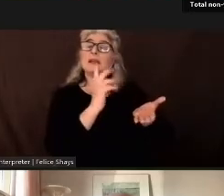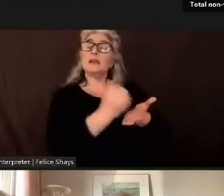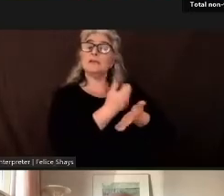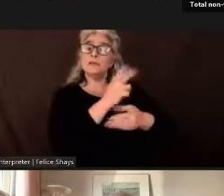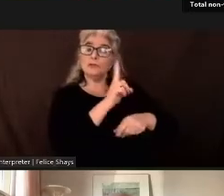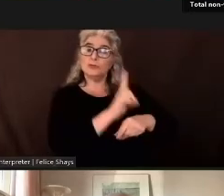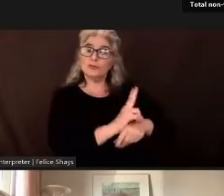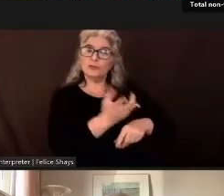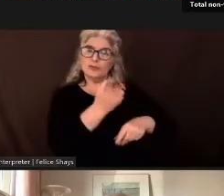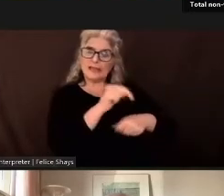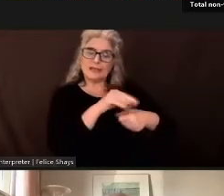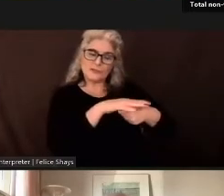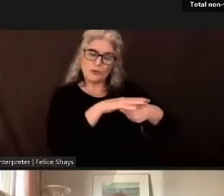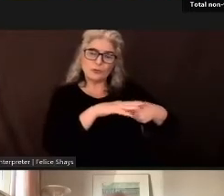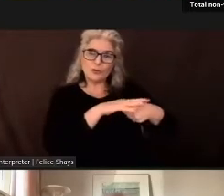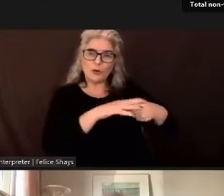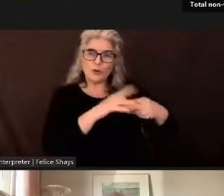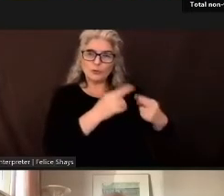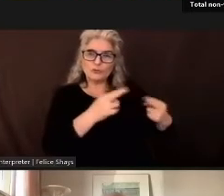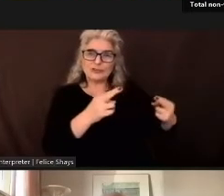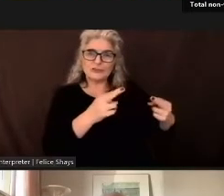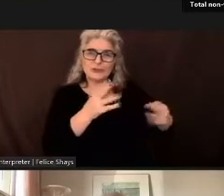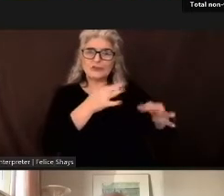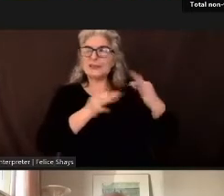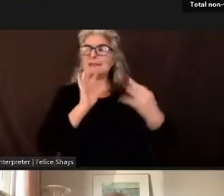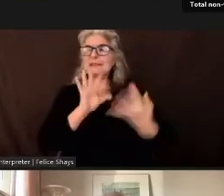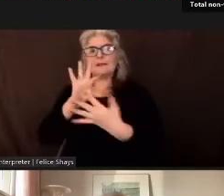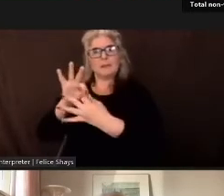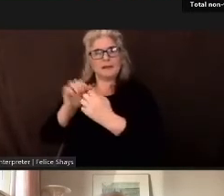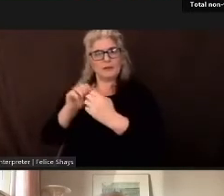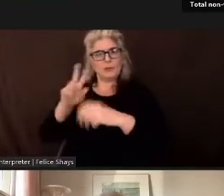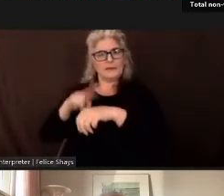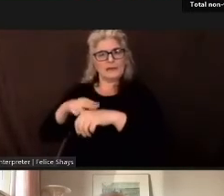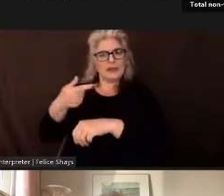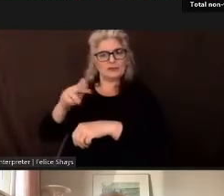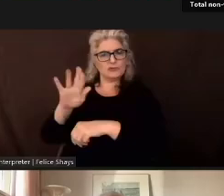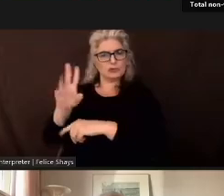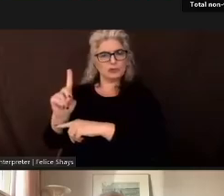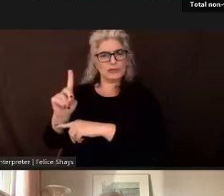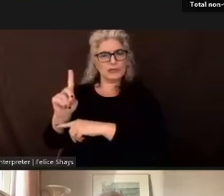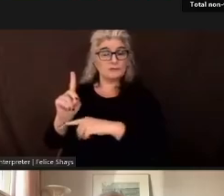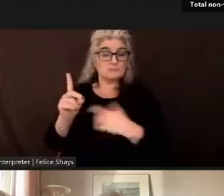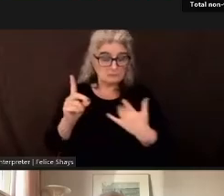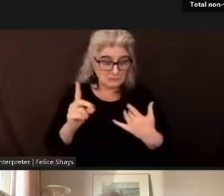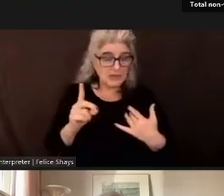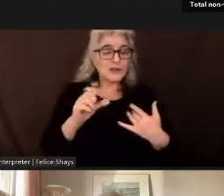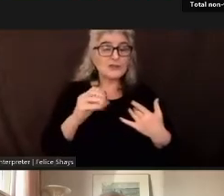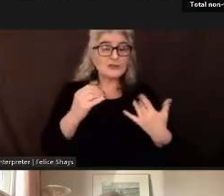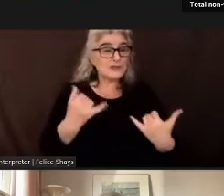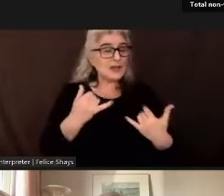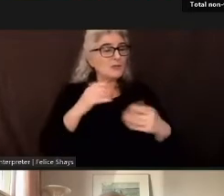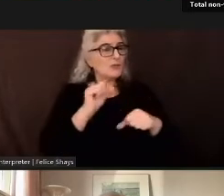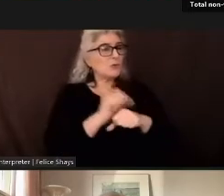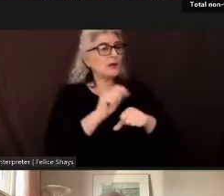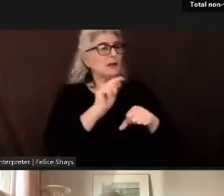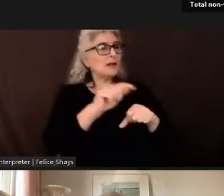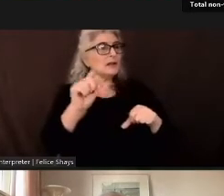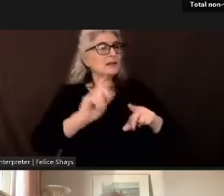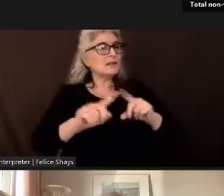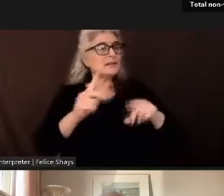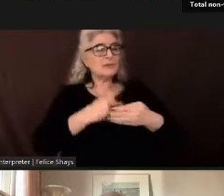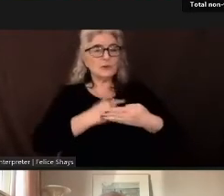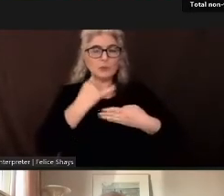local resources. So in some of the projects that we are working on, for example, we are